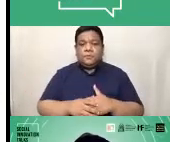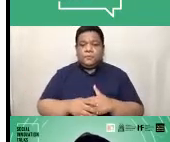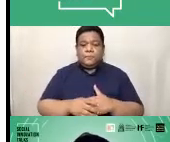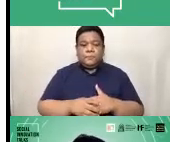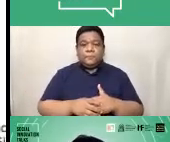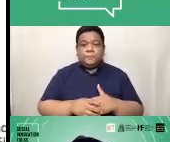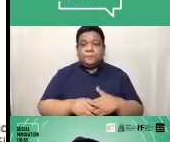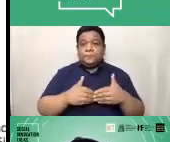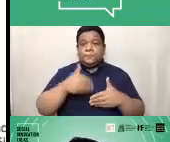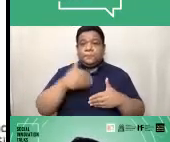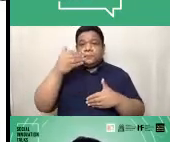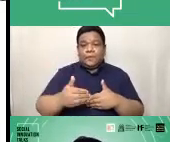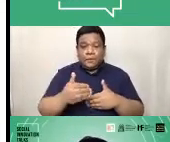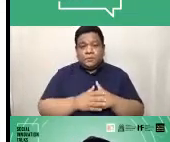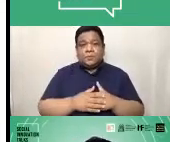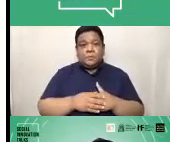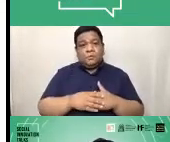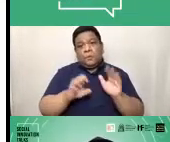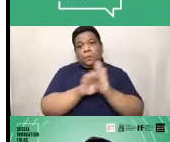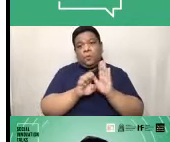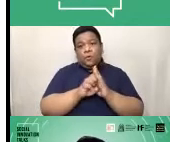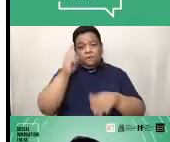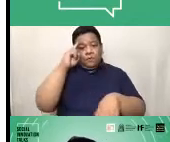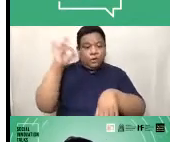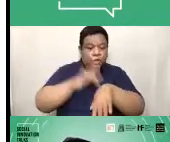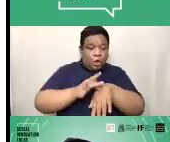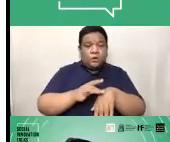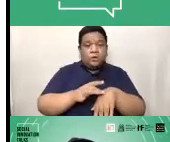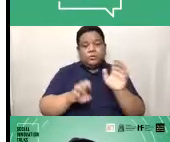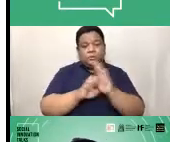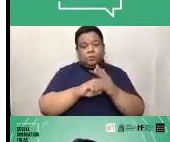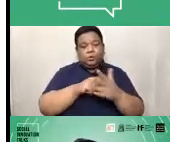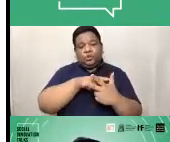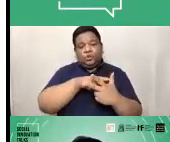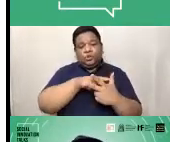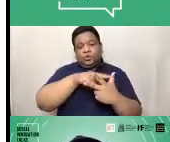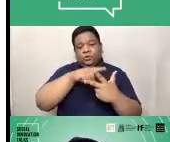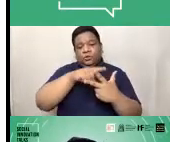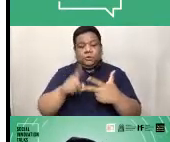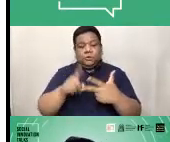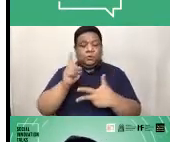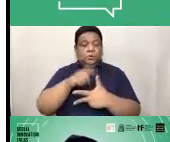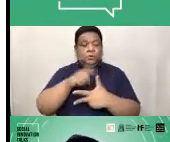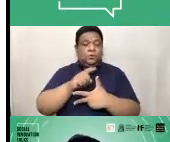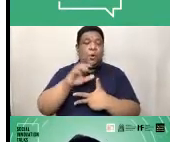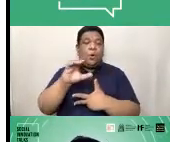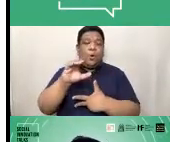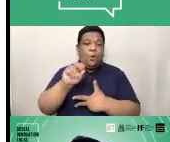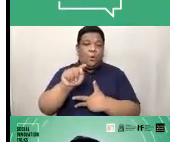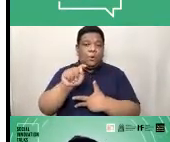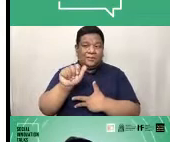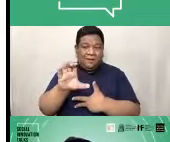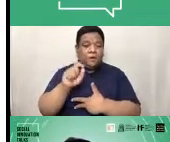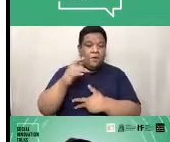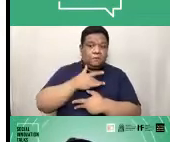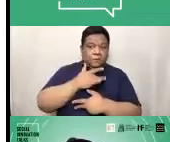Now, the next senses, for example, for touch, can be covered by these 3. So first is contact sensor. So it detects